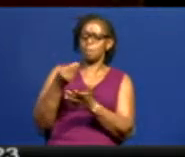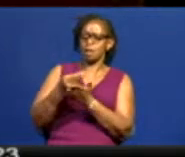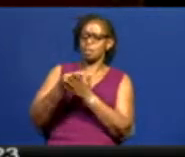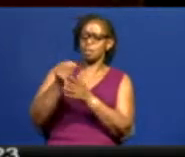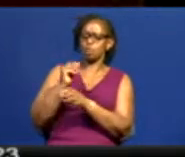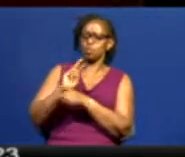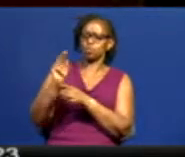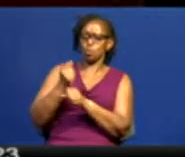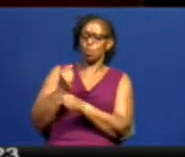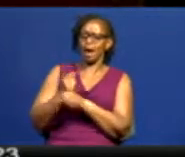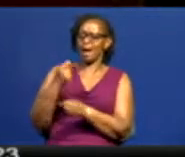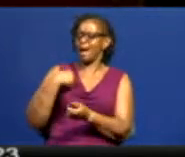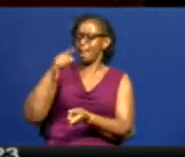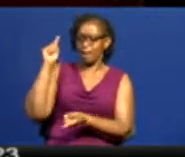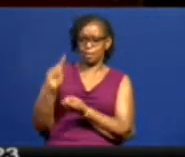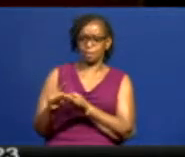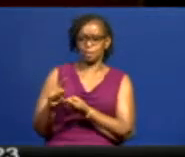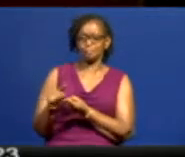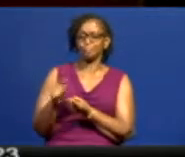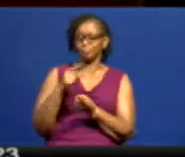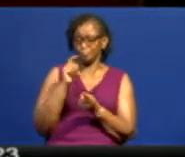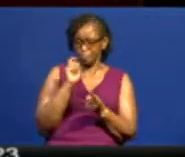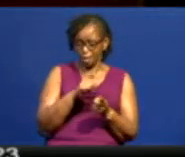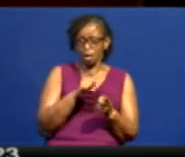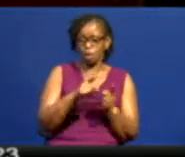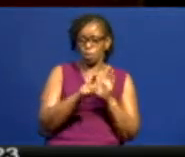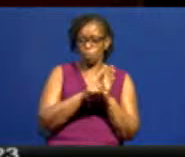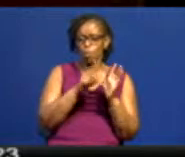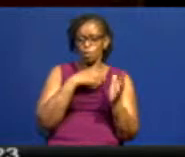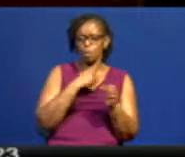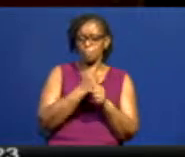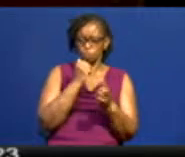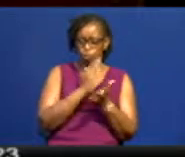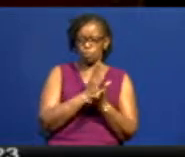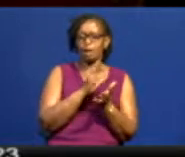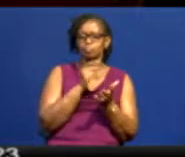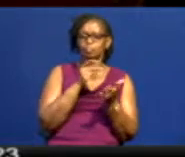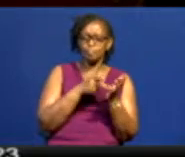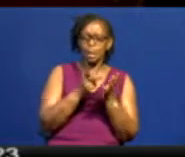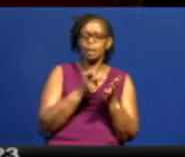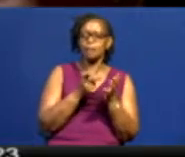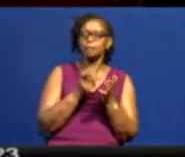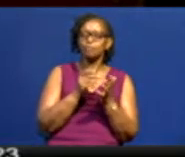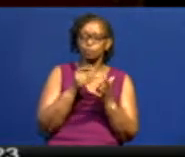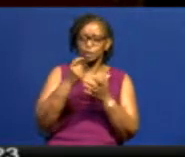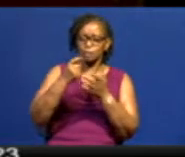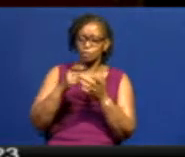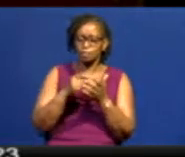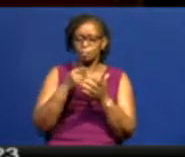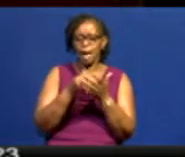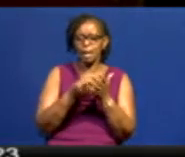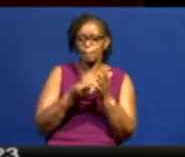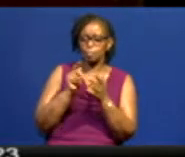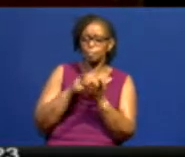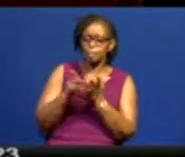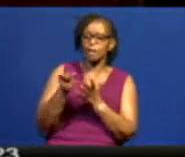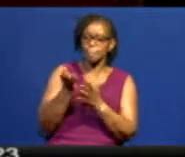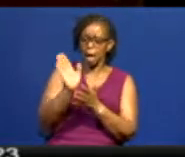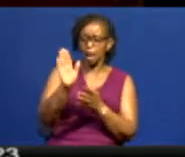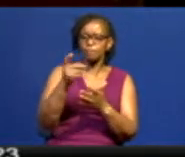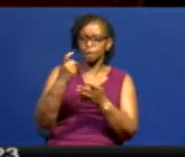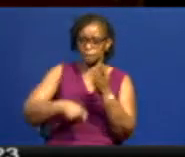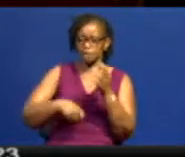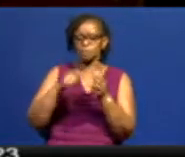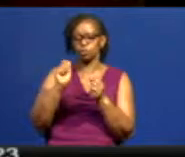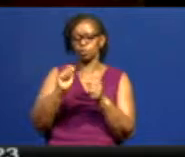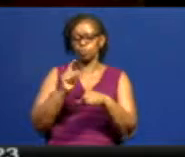that the refunds are made within a short period and taxpayers can plan ahead. And what is interesting, Honorable Speaker, until we did this amendment